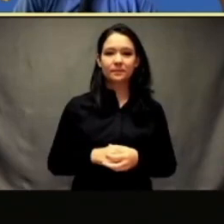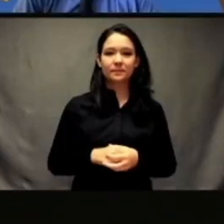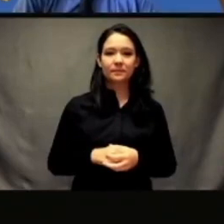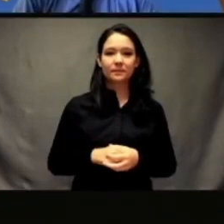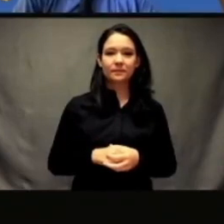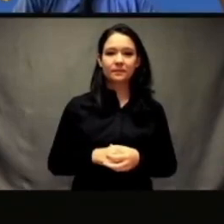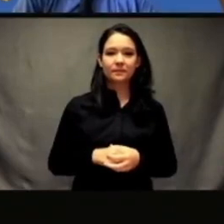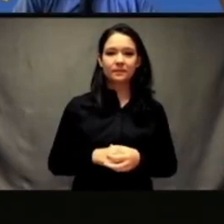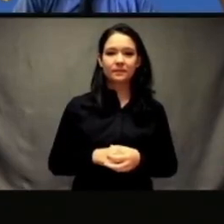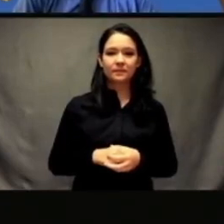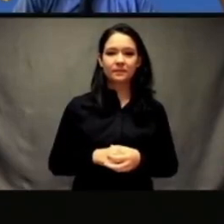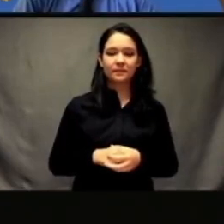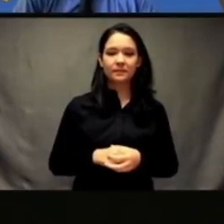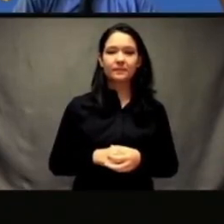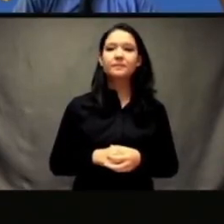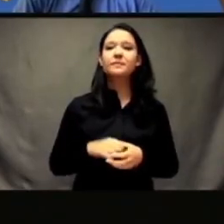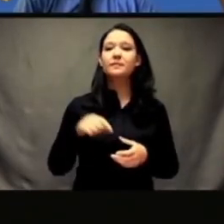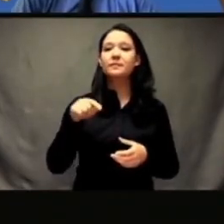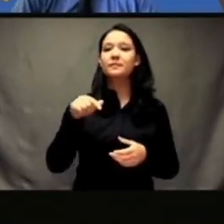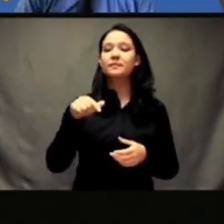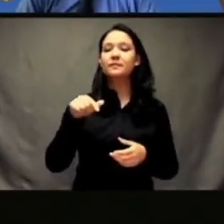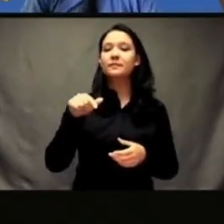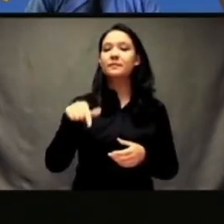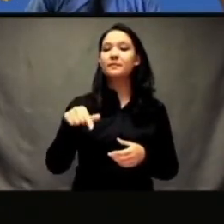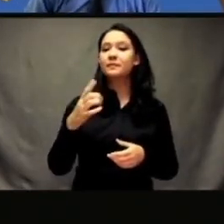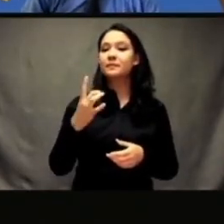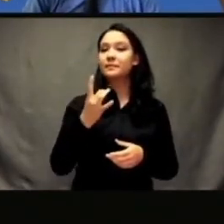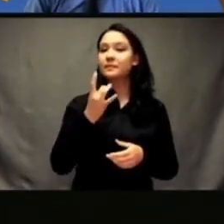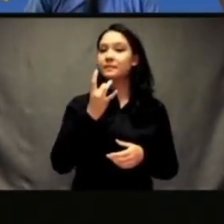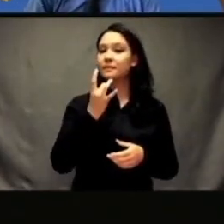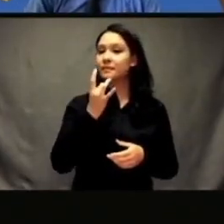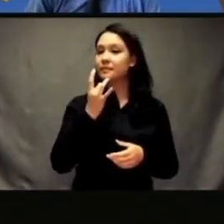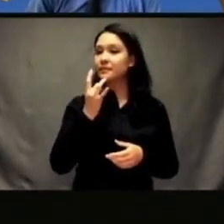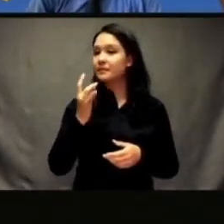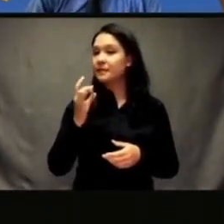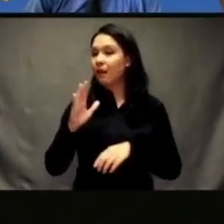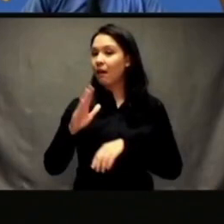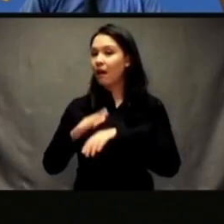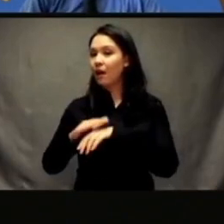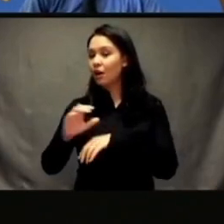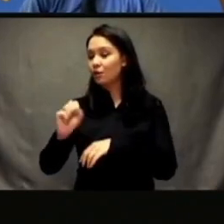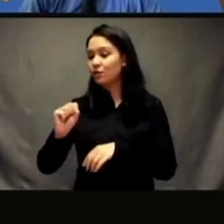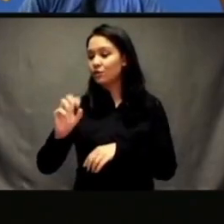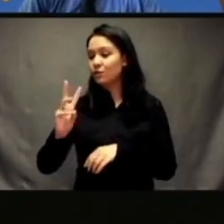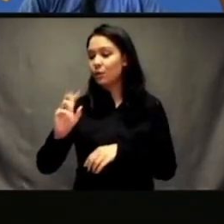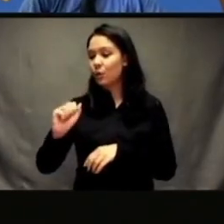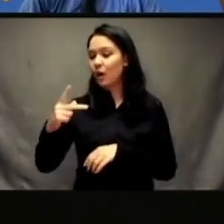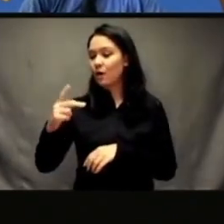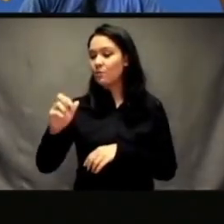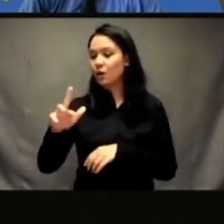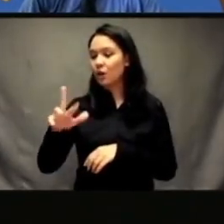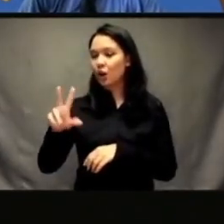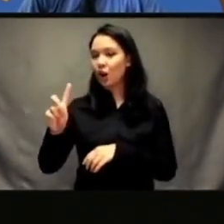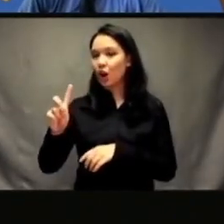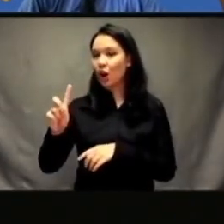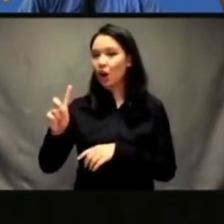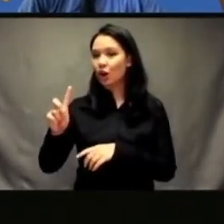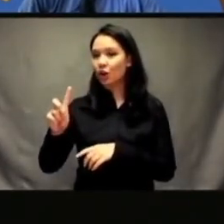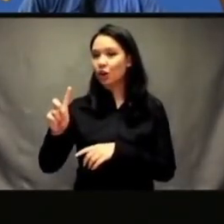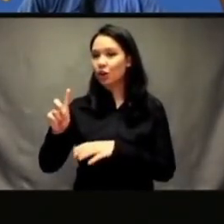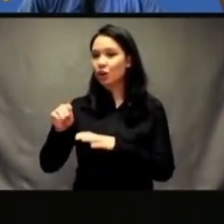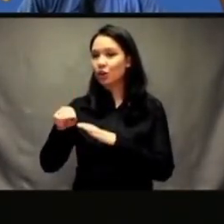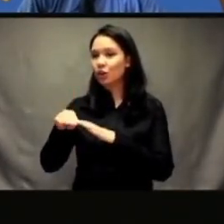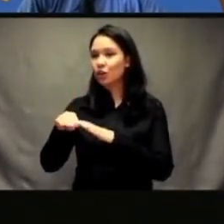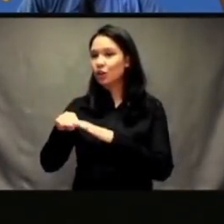Okay, the slides are on the swap card. When you enter the swap card and